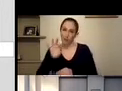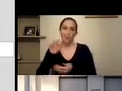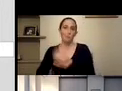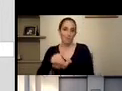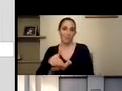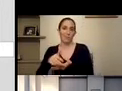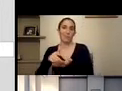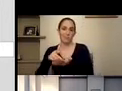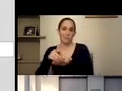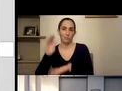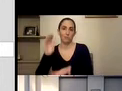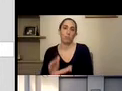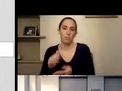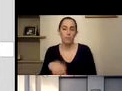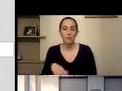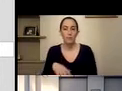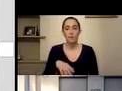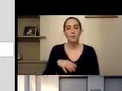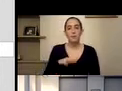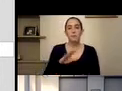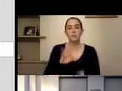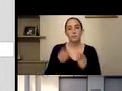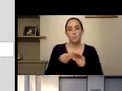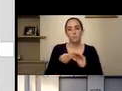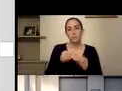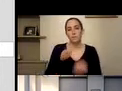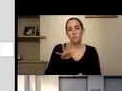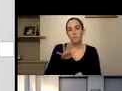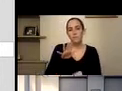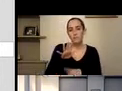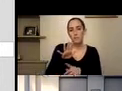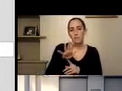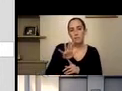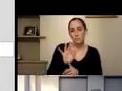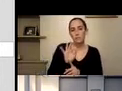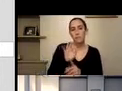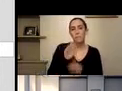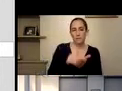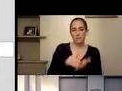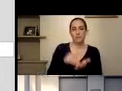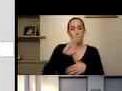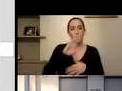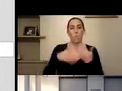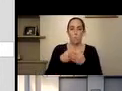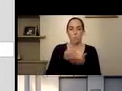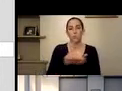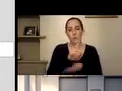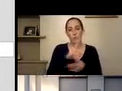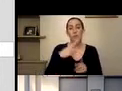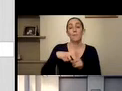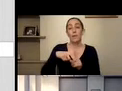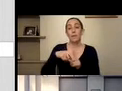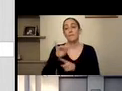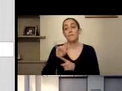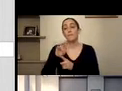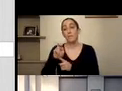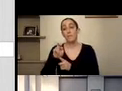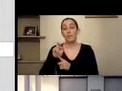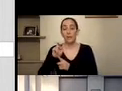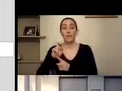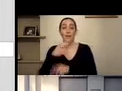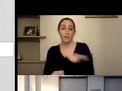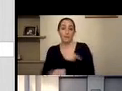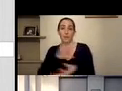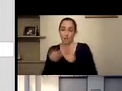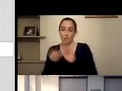$54 million from the university as a whole. And then all of our affiliates, all of our affiliate hospitals had about a $53 million. That $53